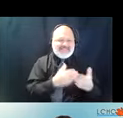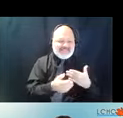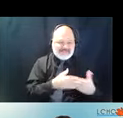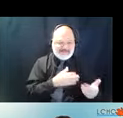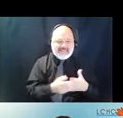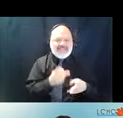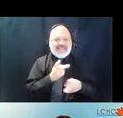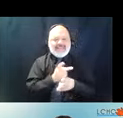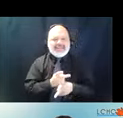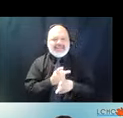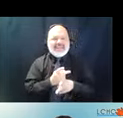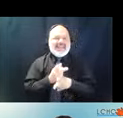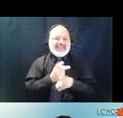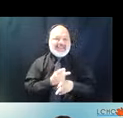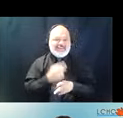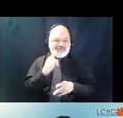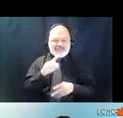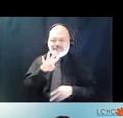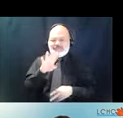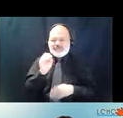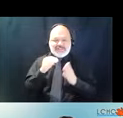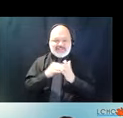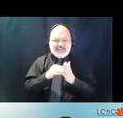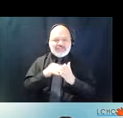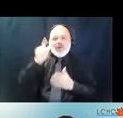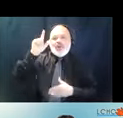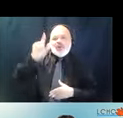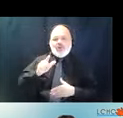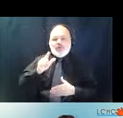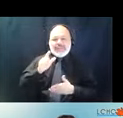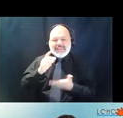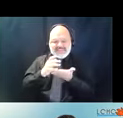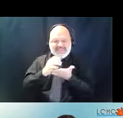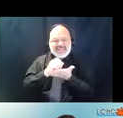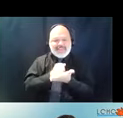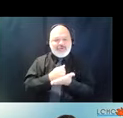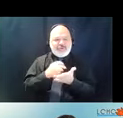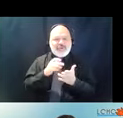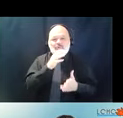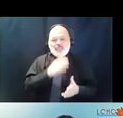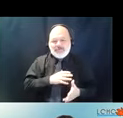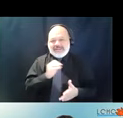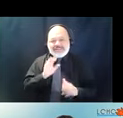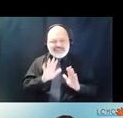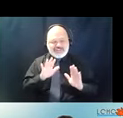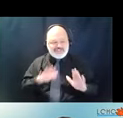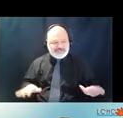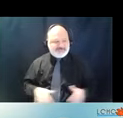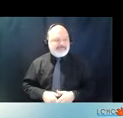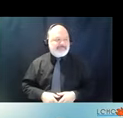for over 40,000 low-income undocumented women and their children in the state. Next